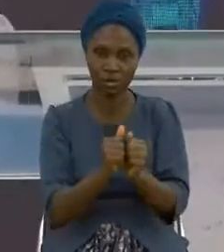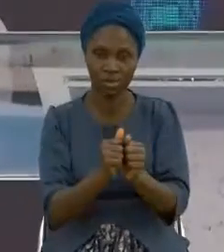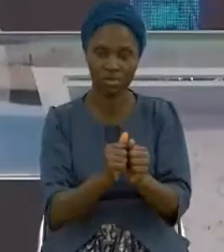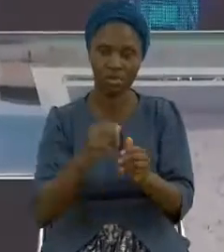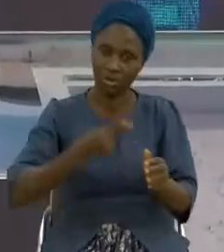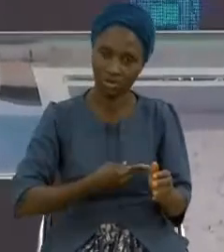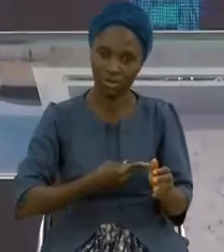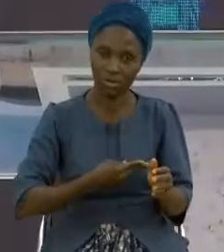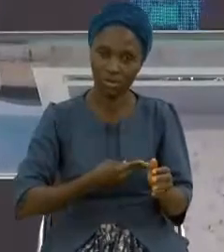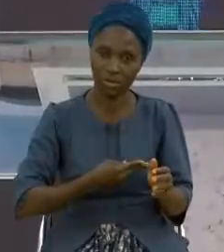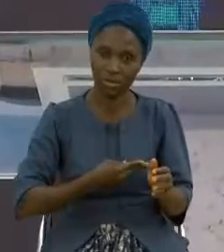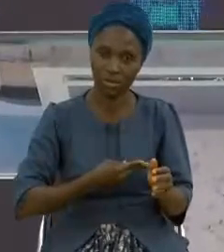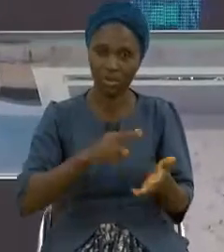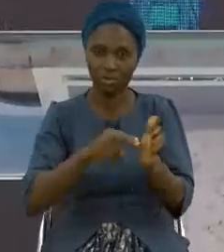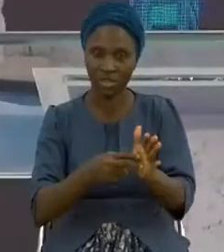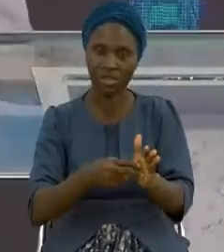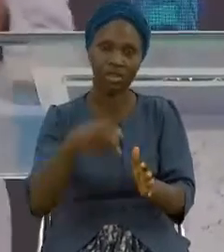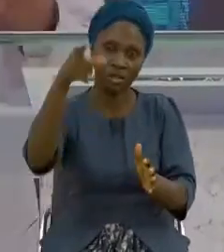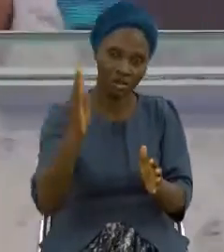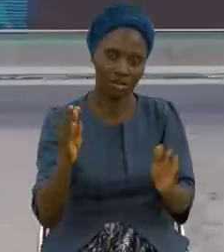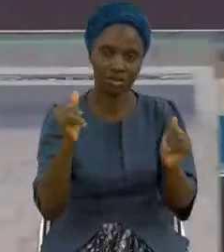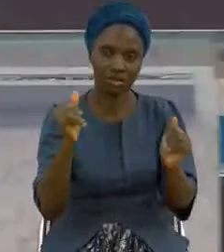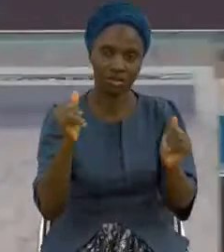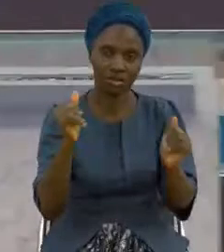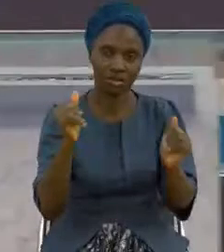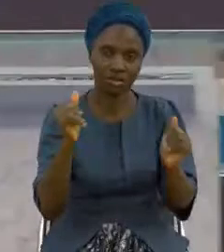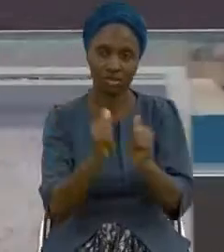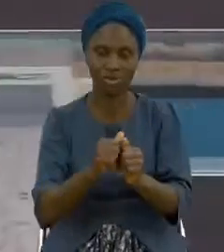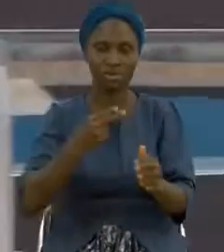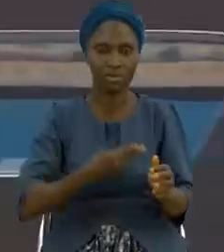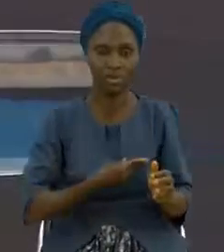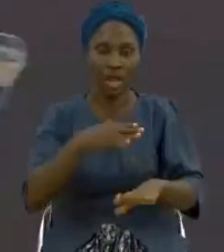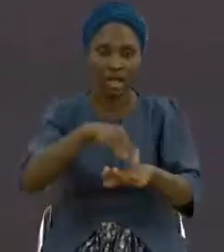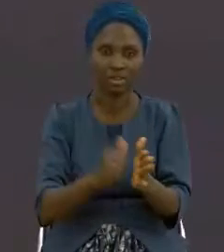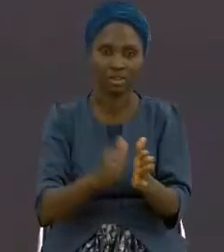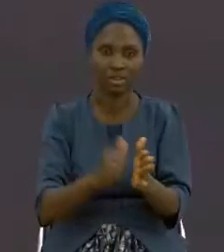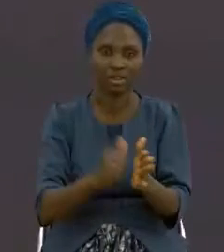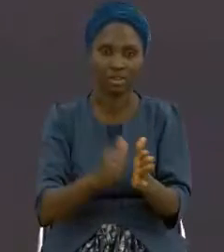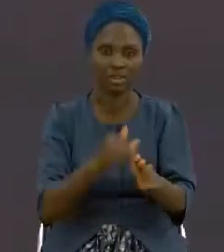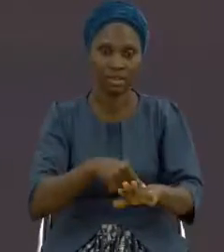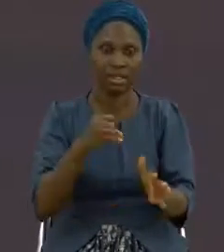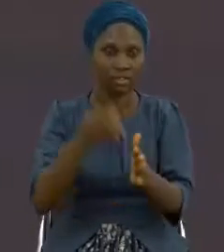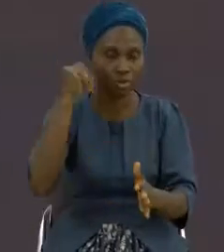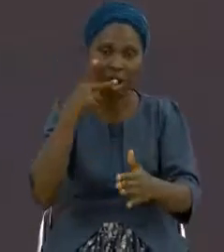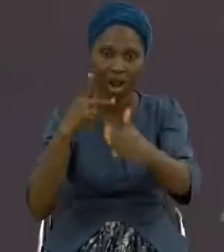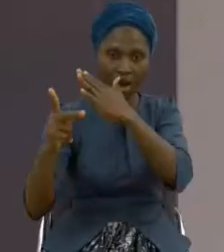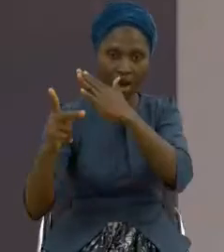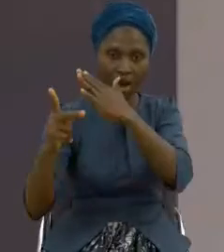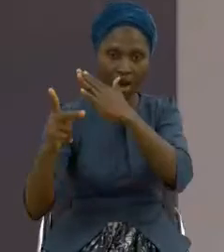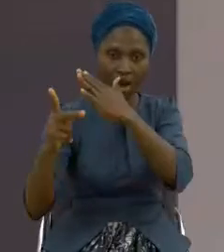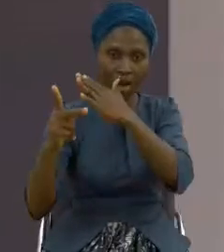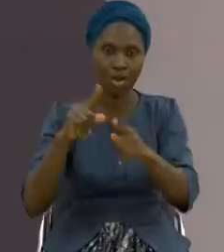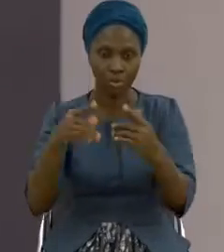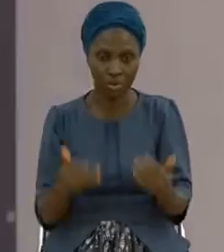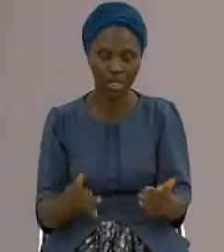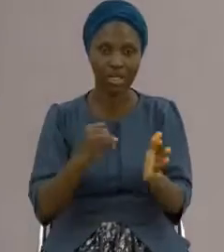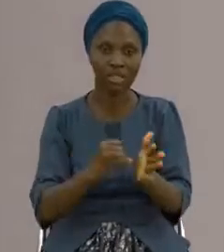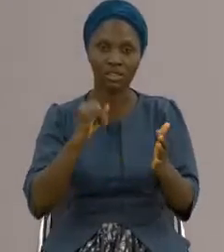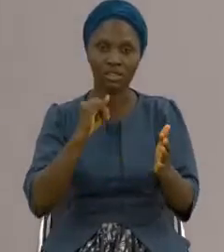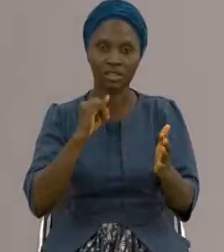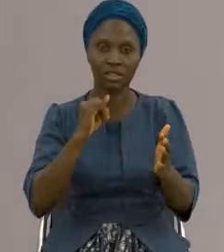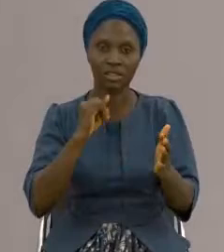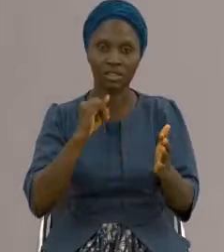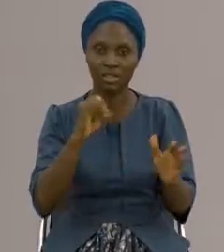time, it was prophetic, but now it's a performance. And when he appeared to his own